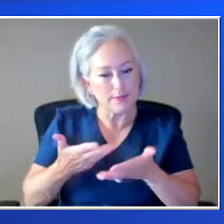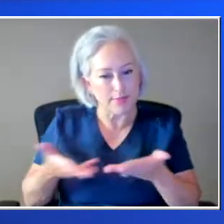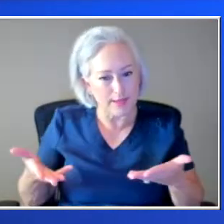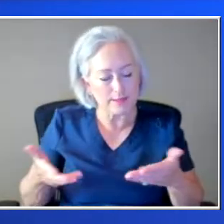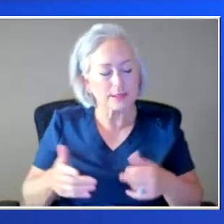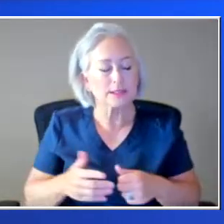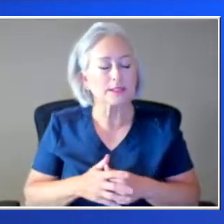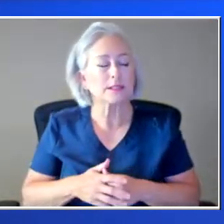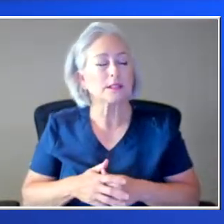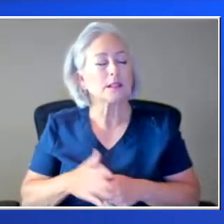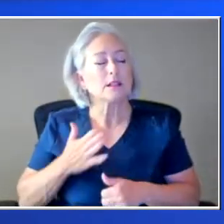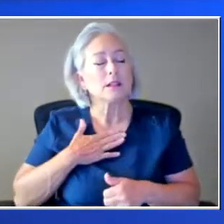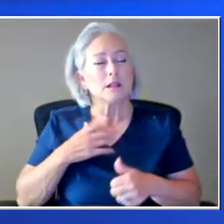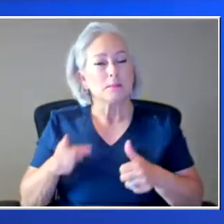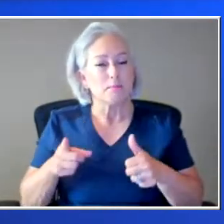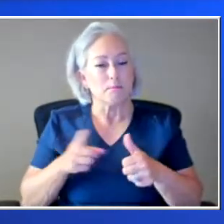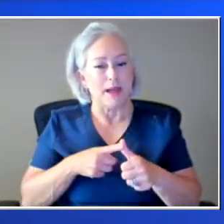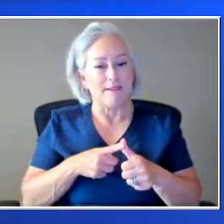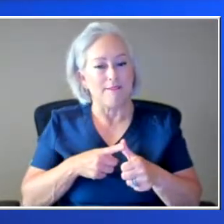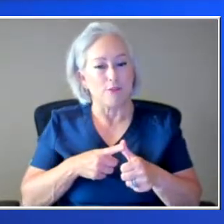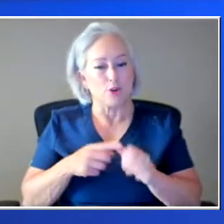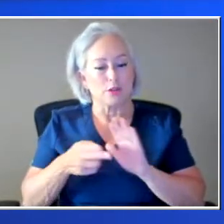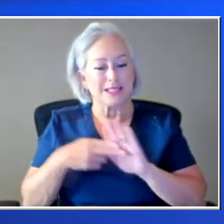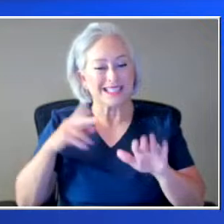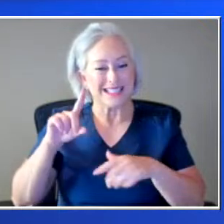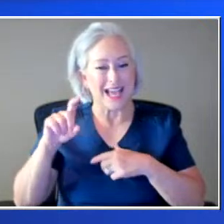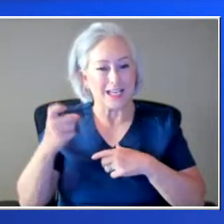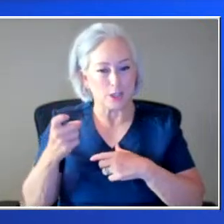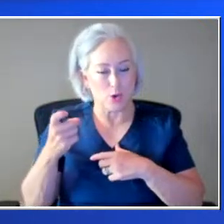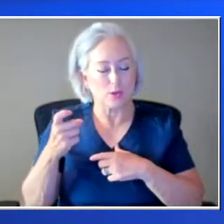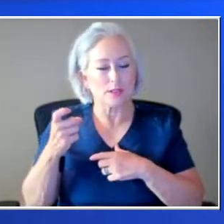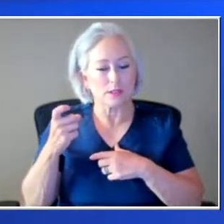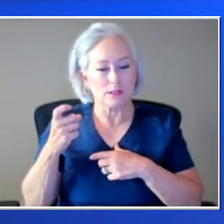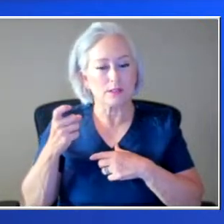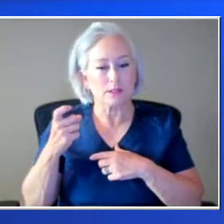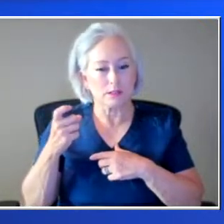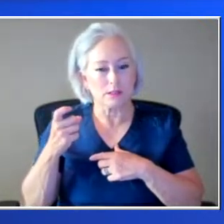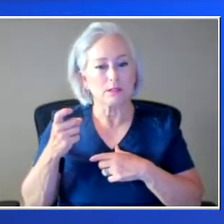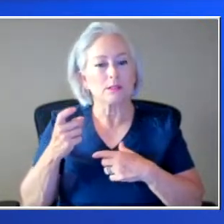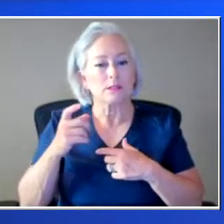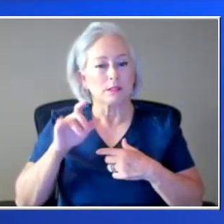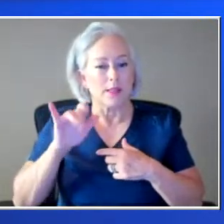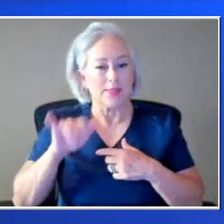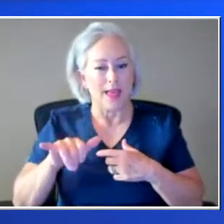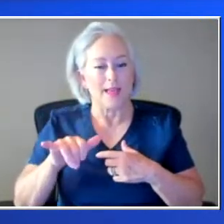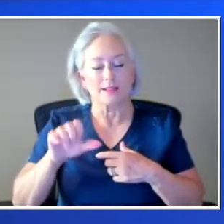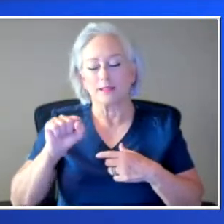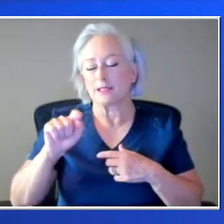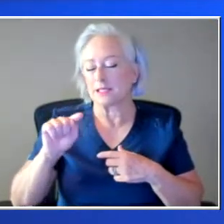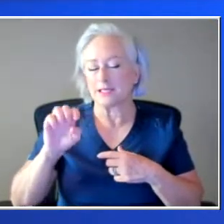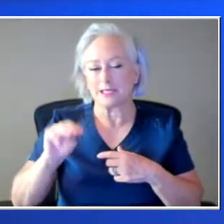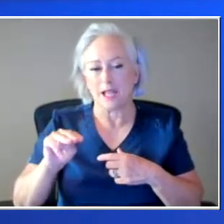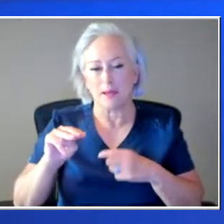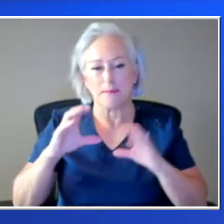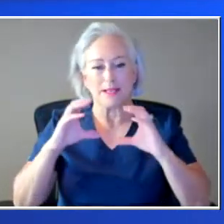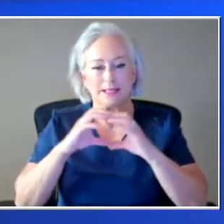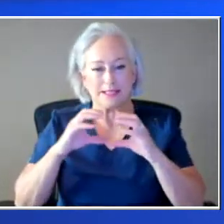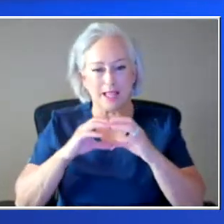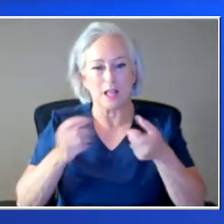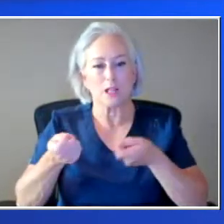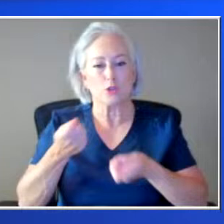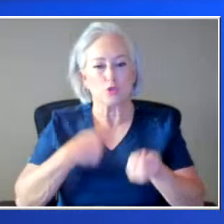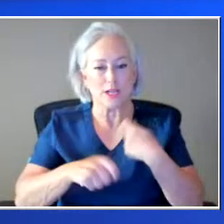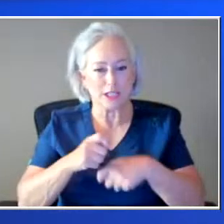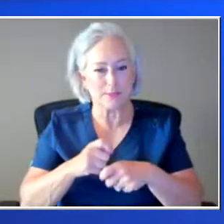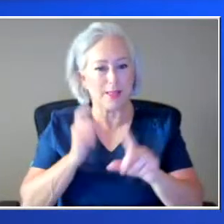first diagnosis, when I first went through the stem cell, we're trying to get you 3 years, and